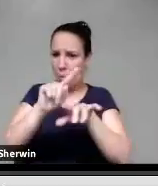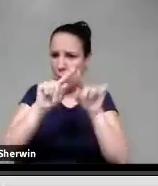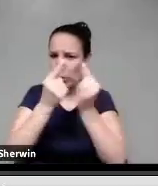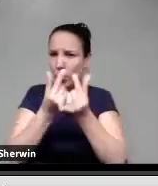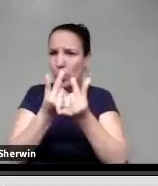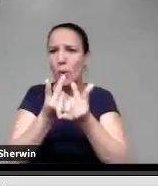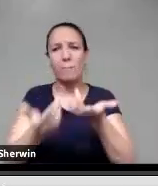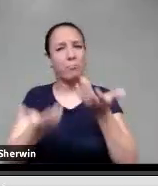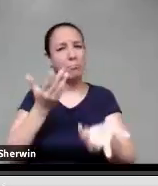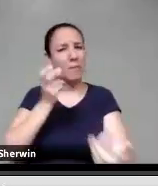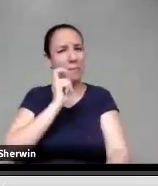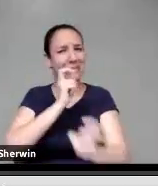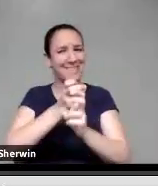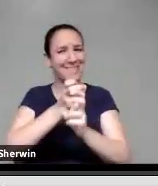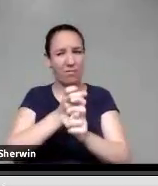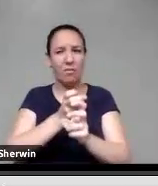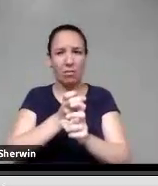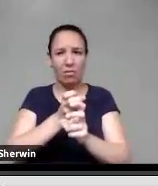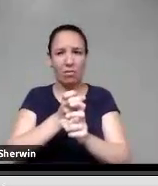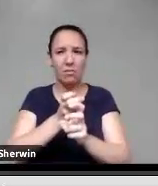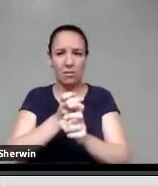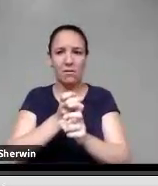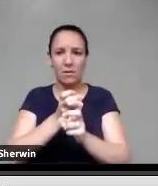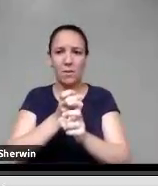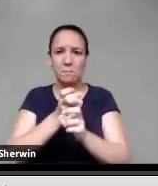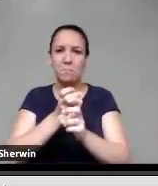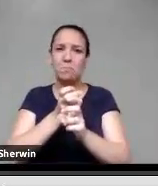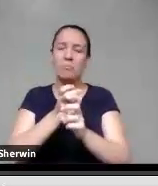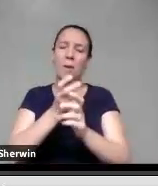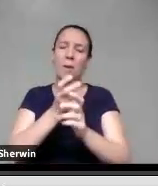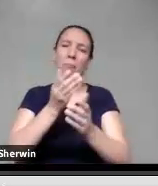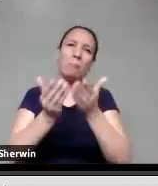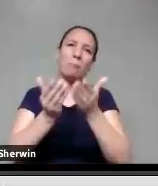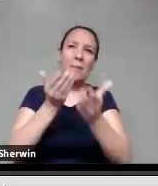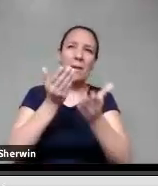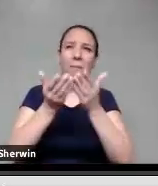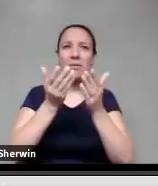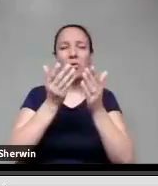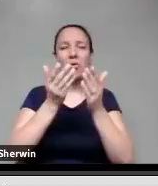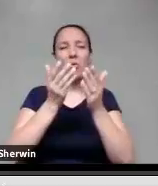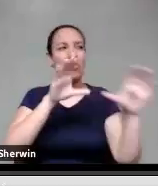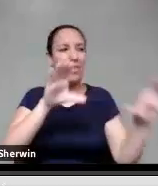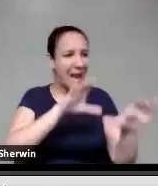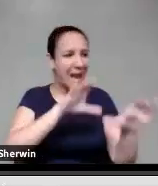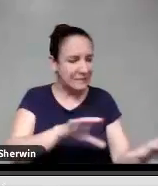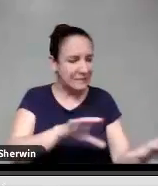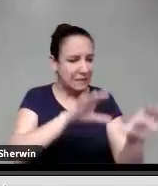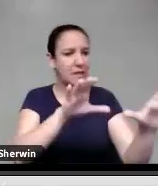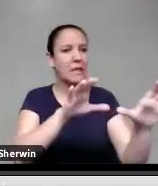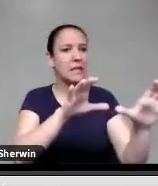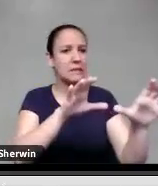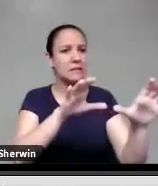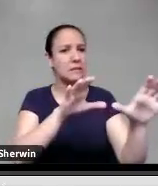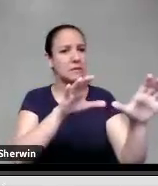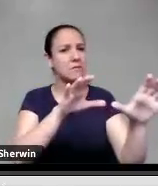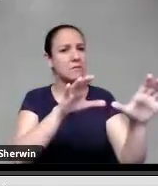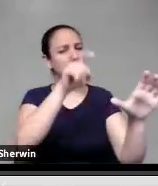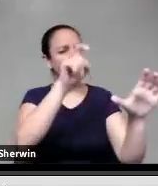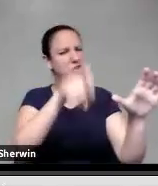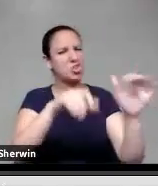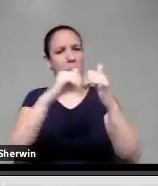involving them might be different activities or different spaces for them to be involved in your library because they have